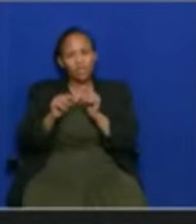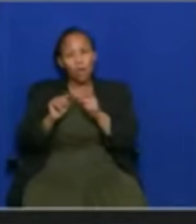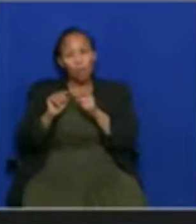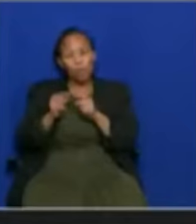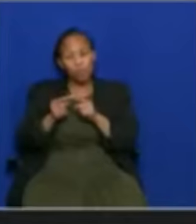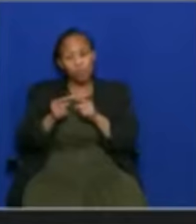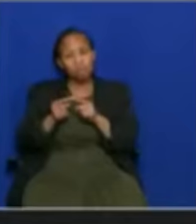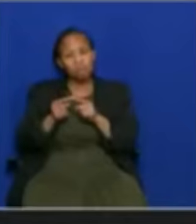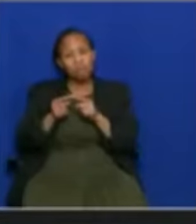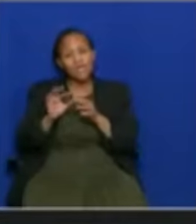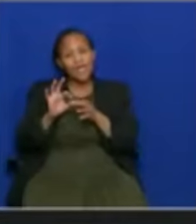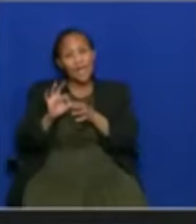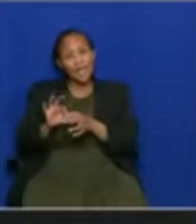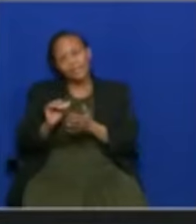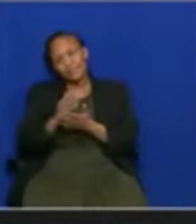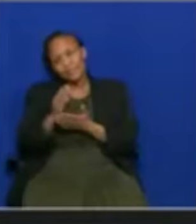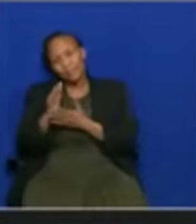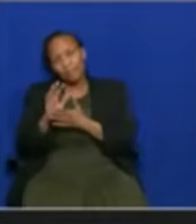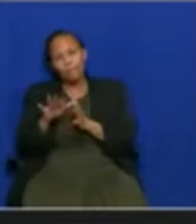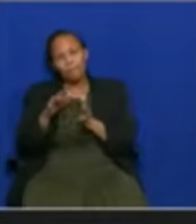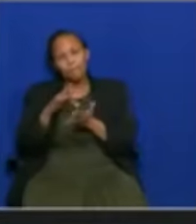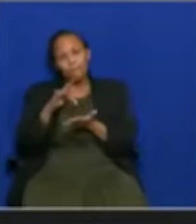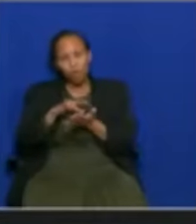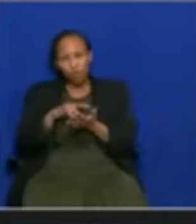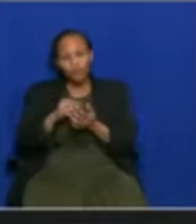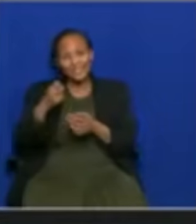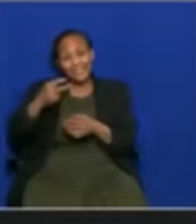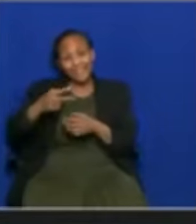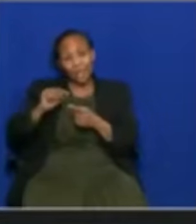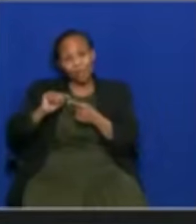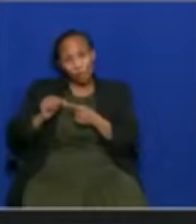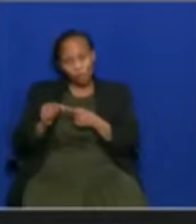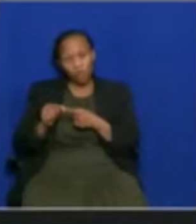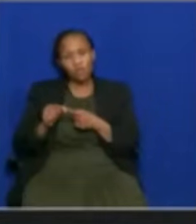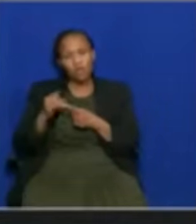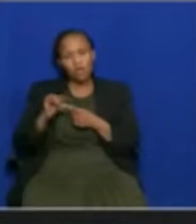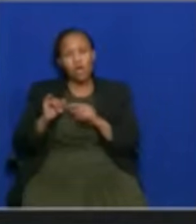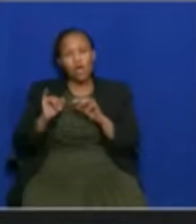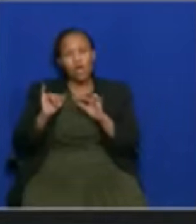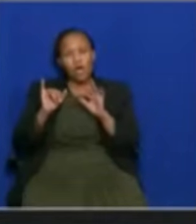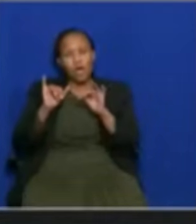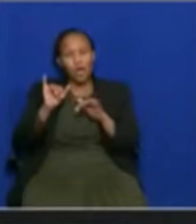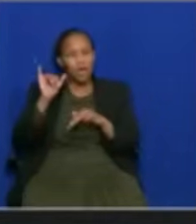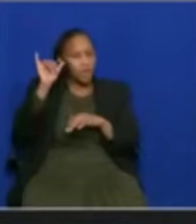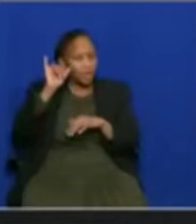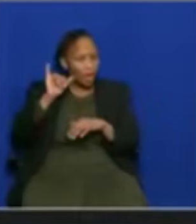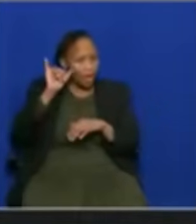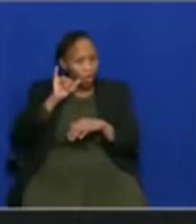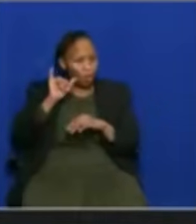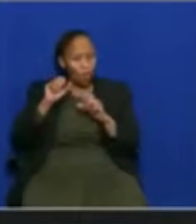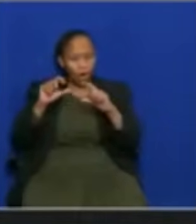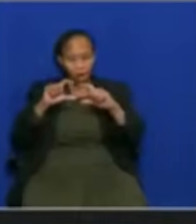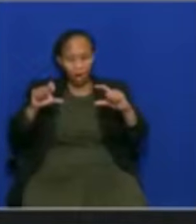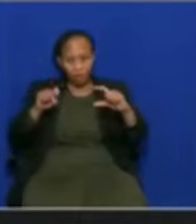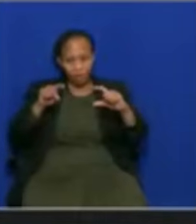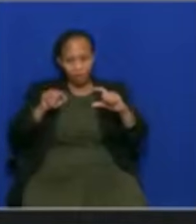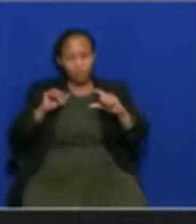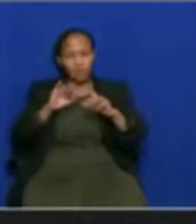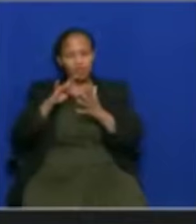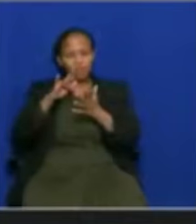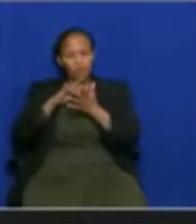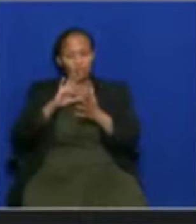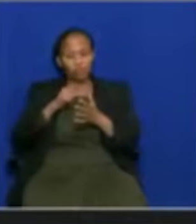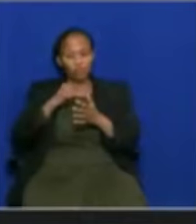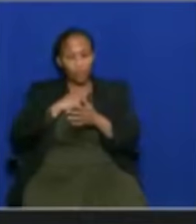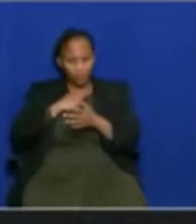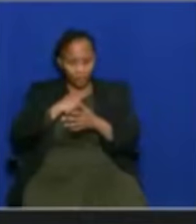The second bullet point highlighted in yellow is our post. So in both cases, the